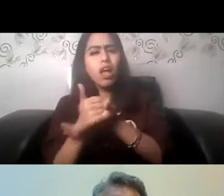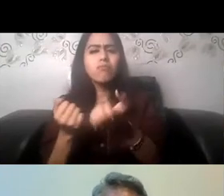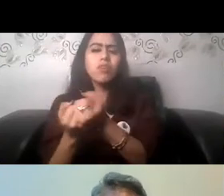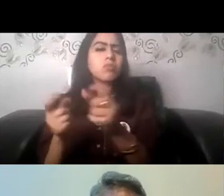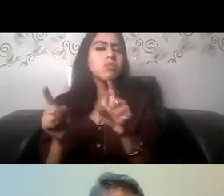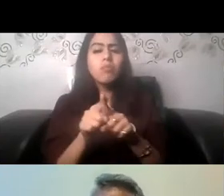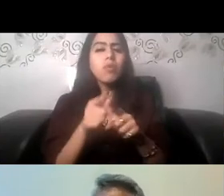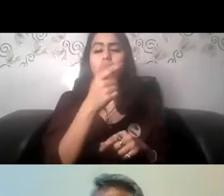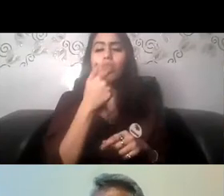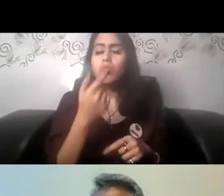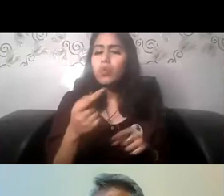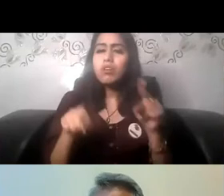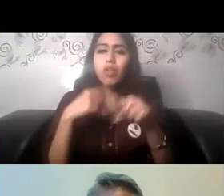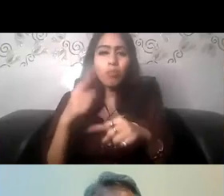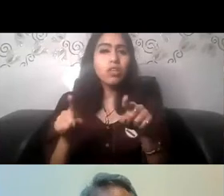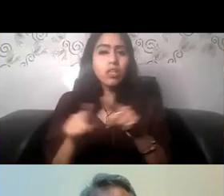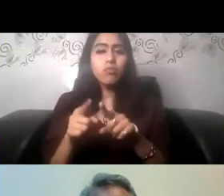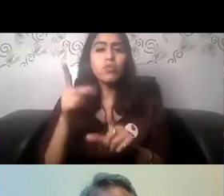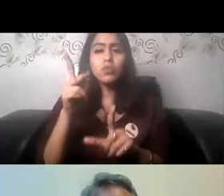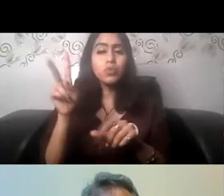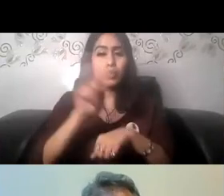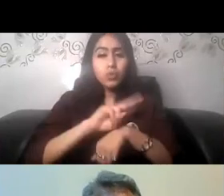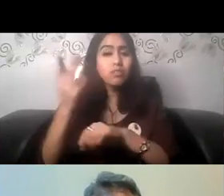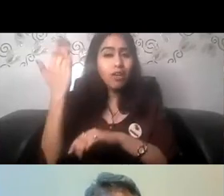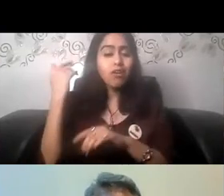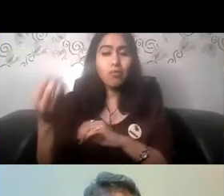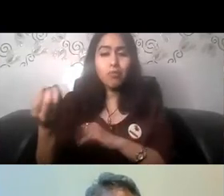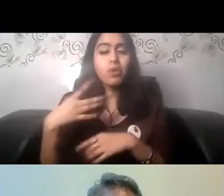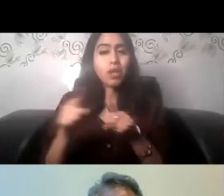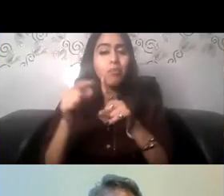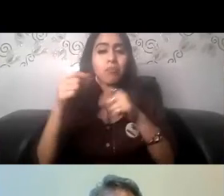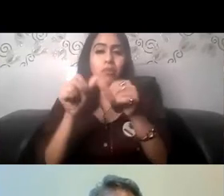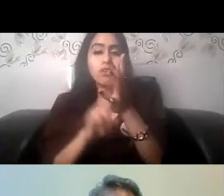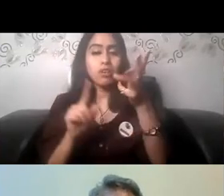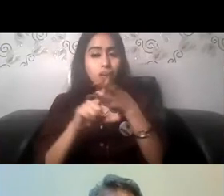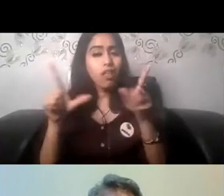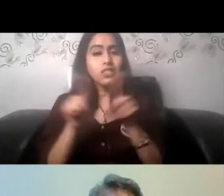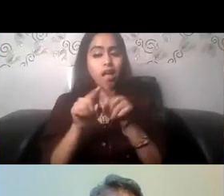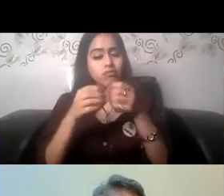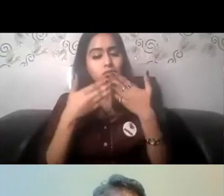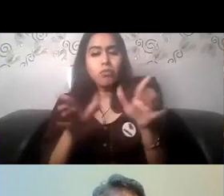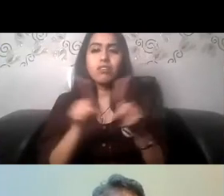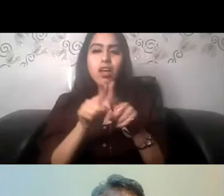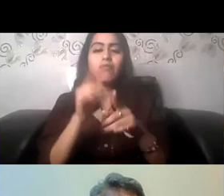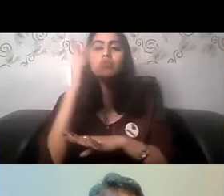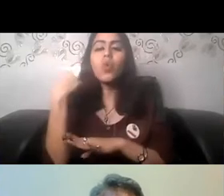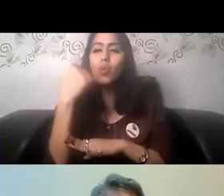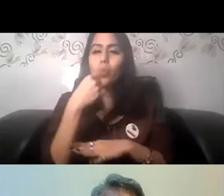Das said, he told me about 2 days ago that there's this panel discussion on by Sarthak